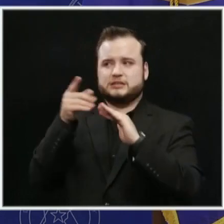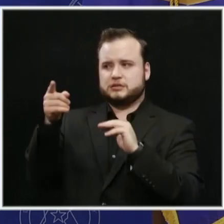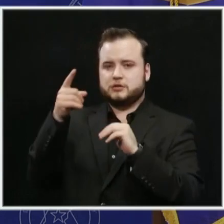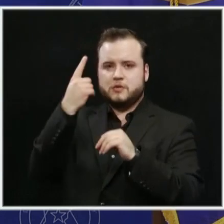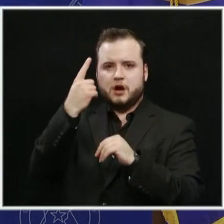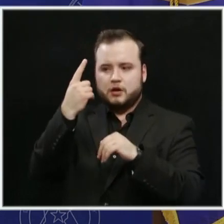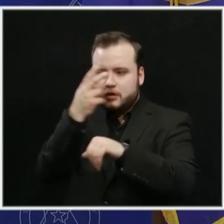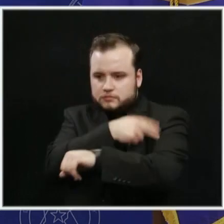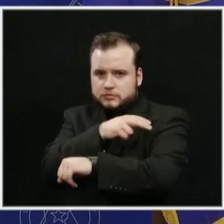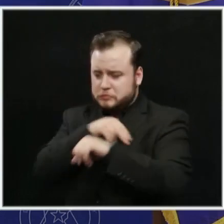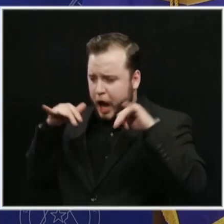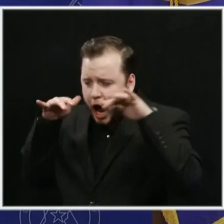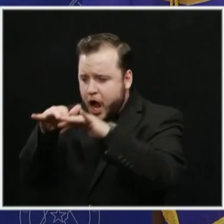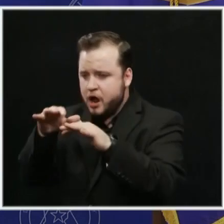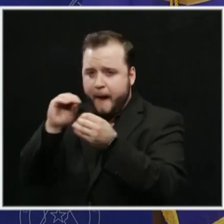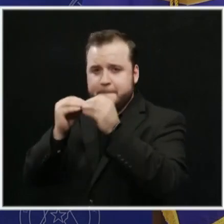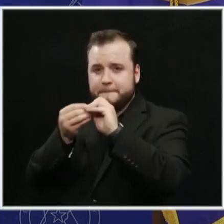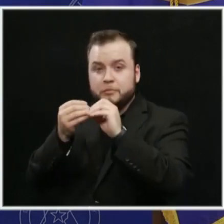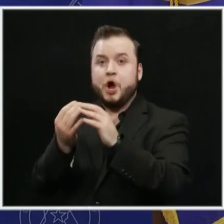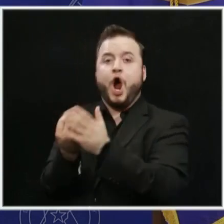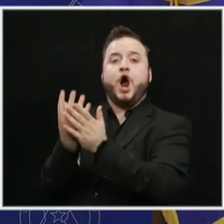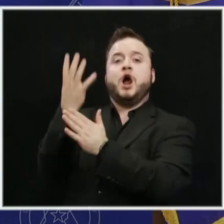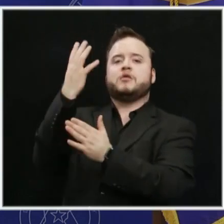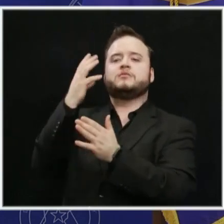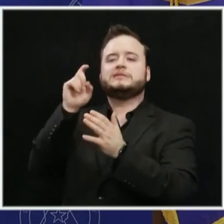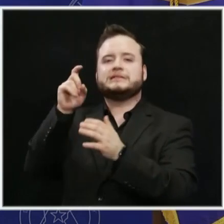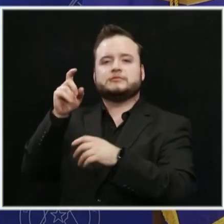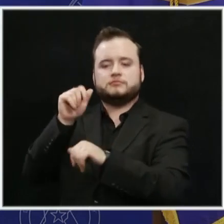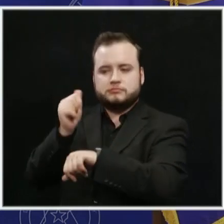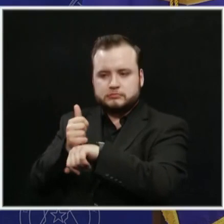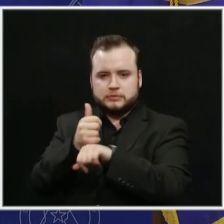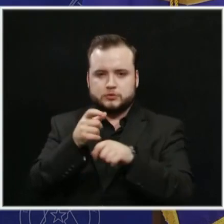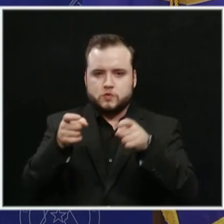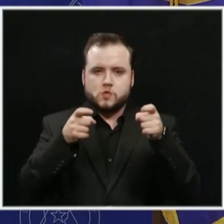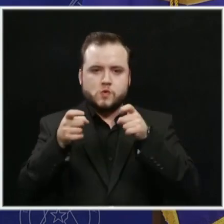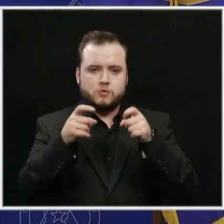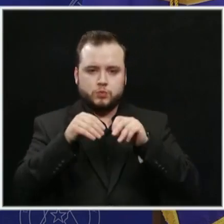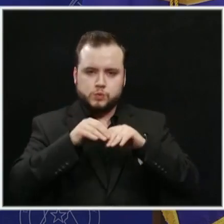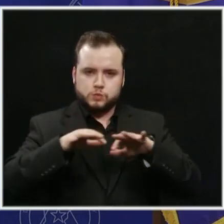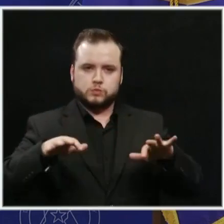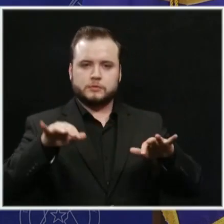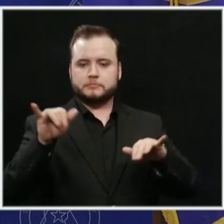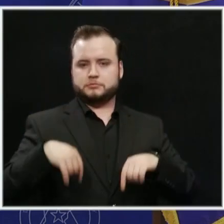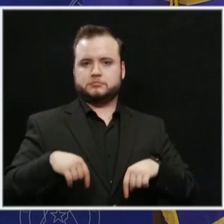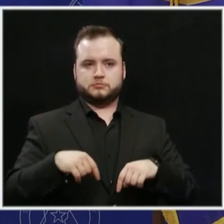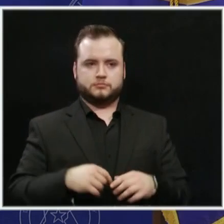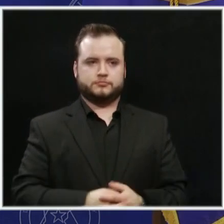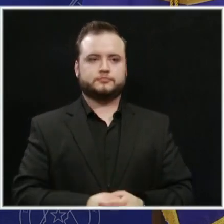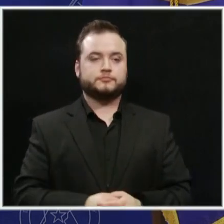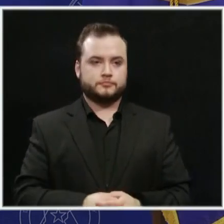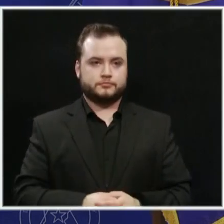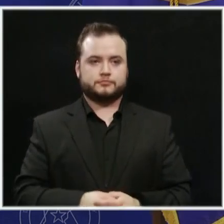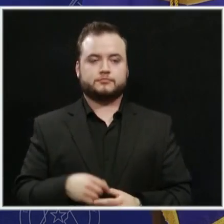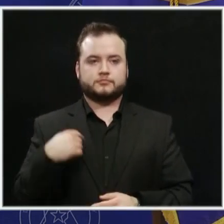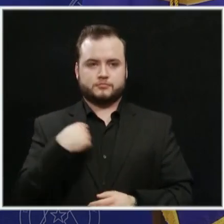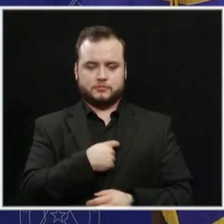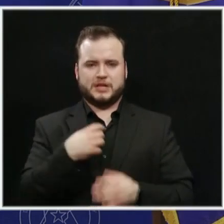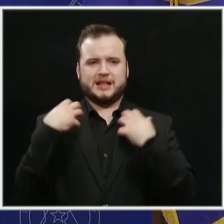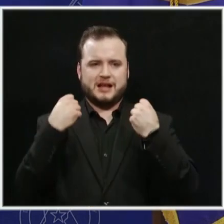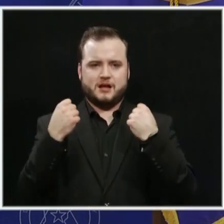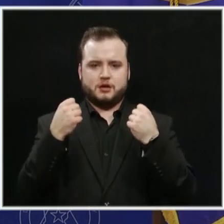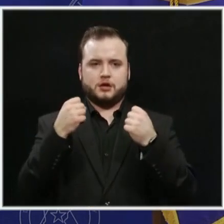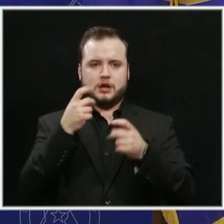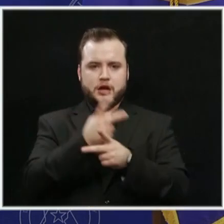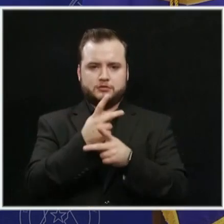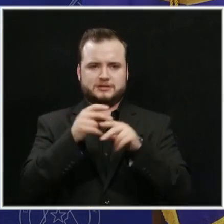needed, but we are also asking the healthcare systems, and they have stepped up remarkably, to prepare on their hospital campuses additional areas,